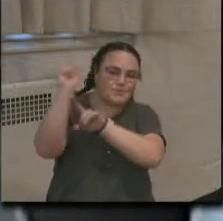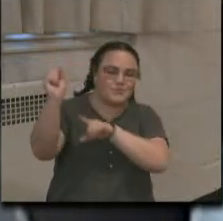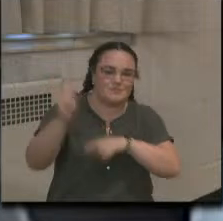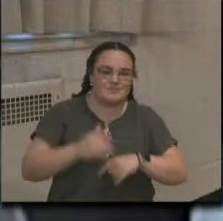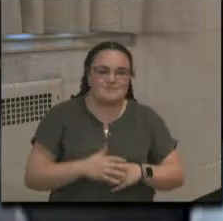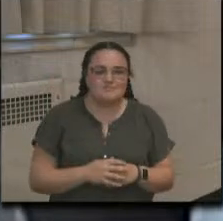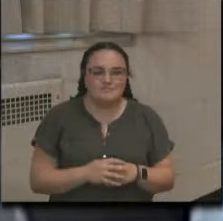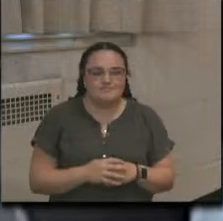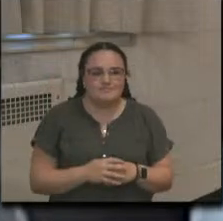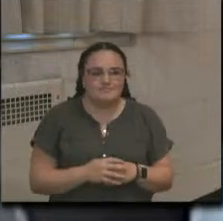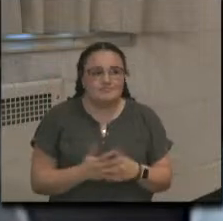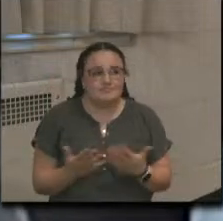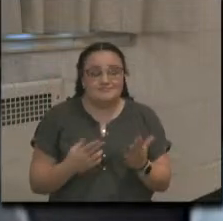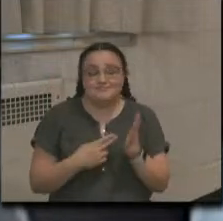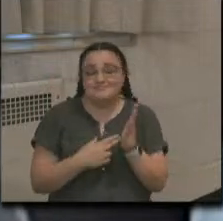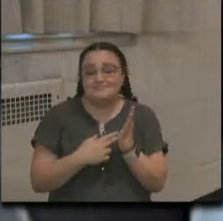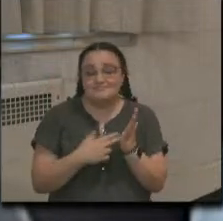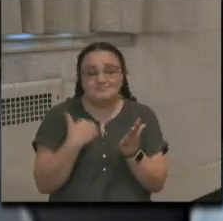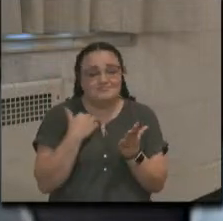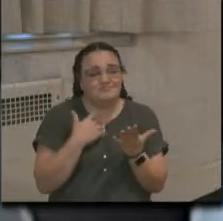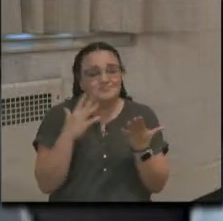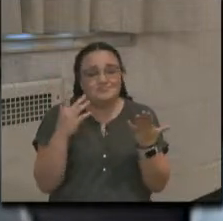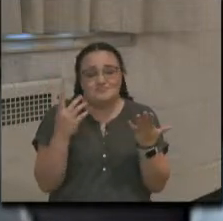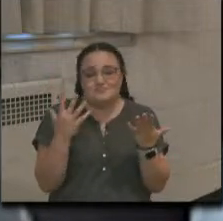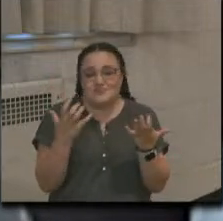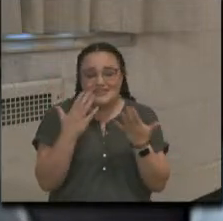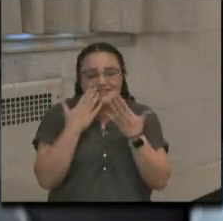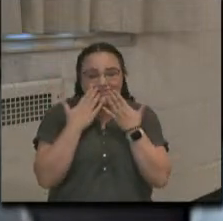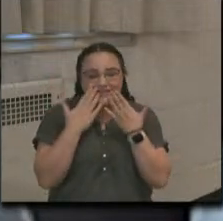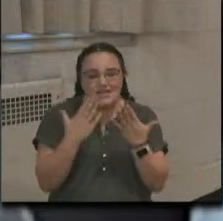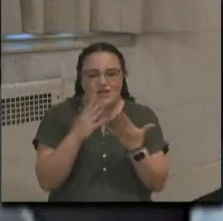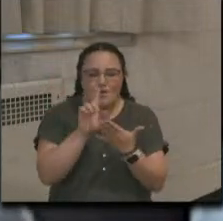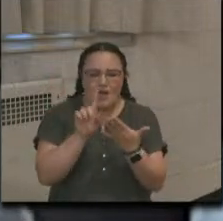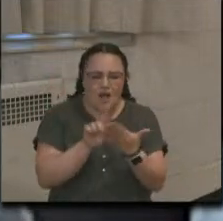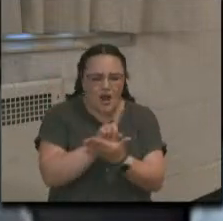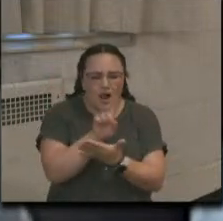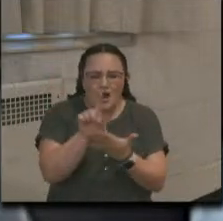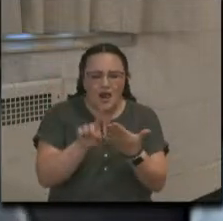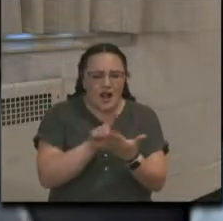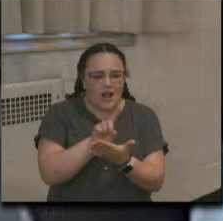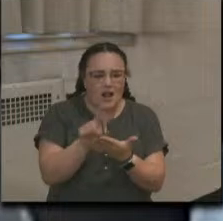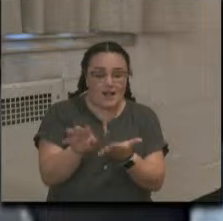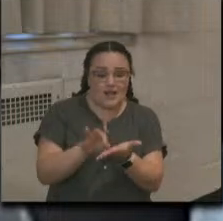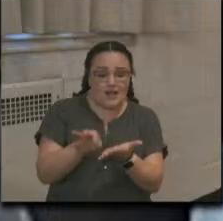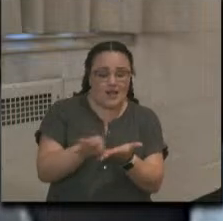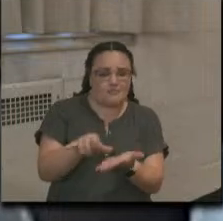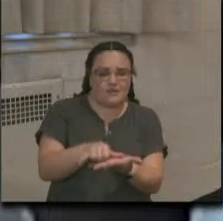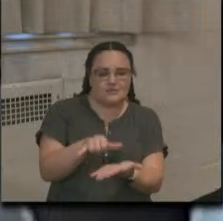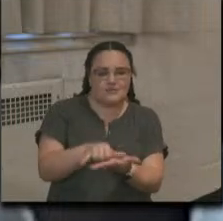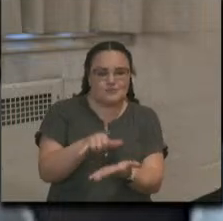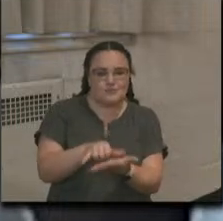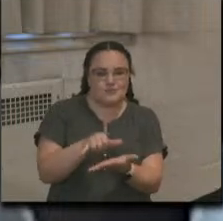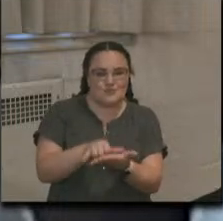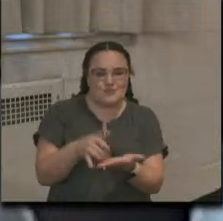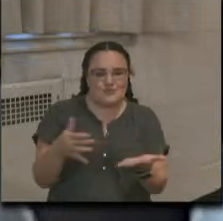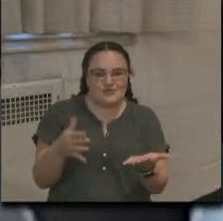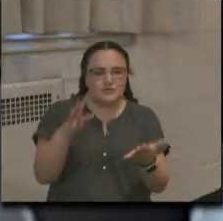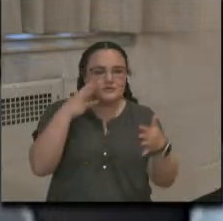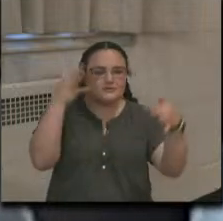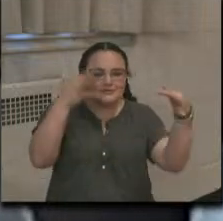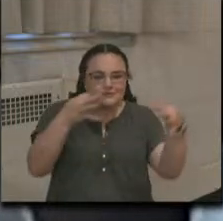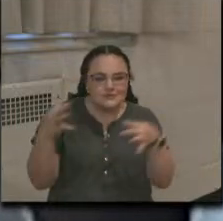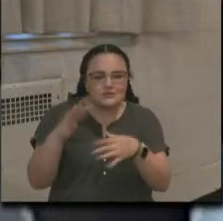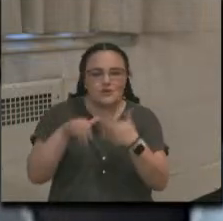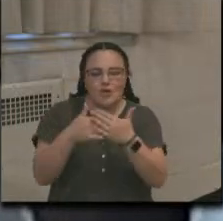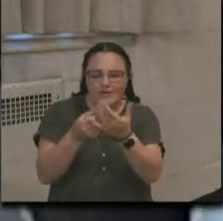frankly, we just want to thank you for your countless hours of service, your thoughtful decisions, and your steadfast